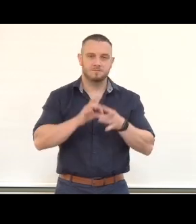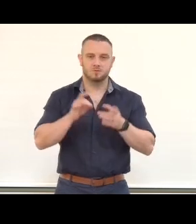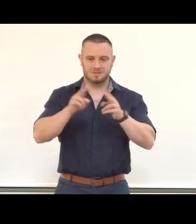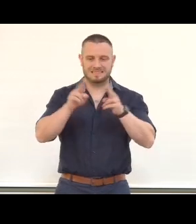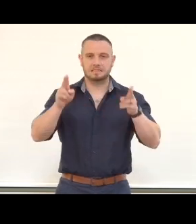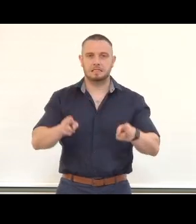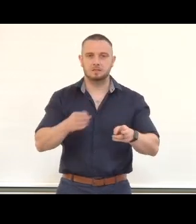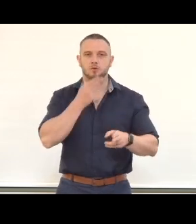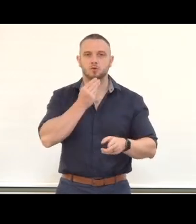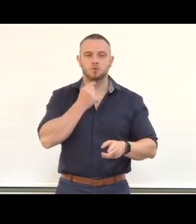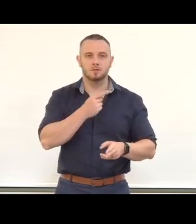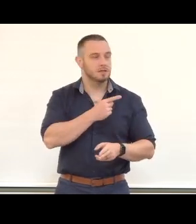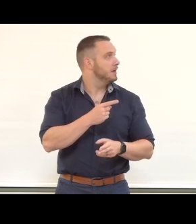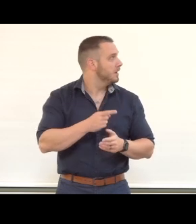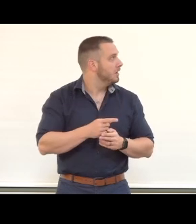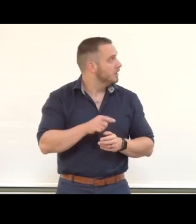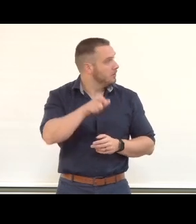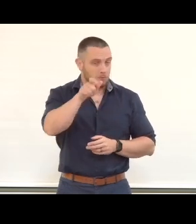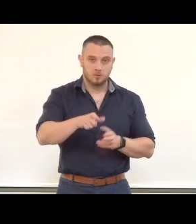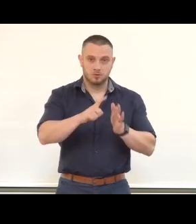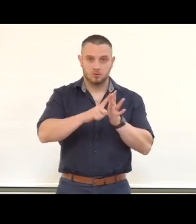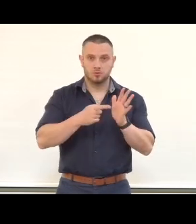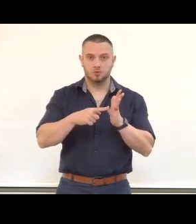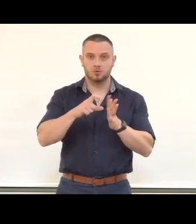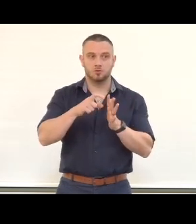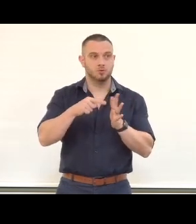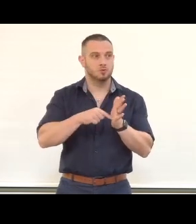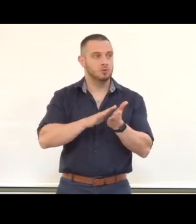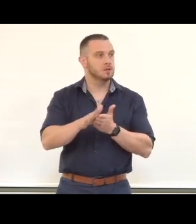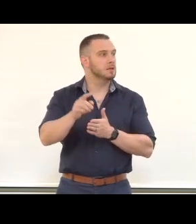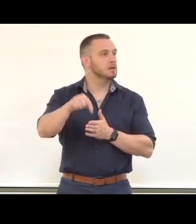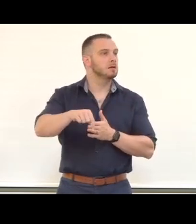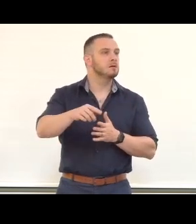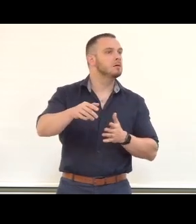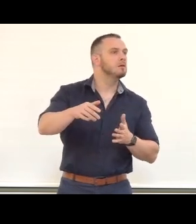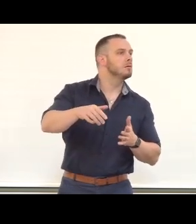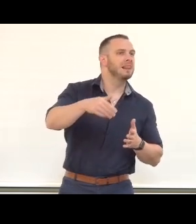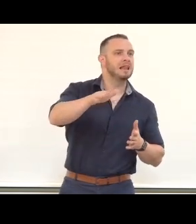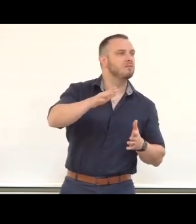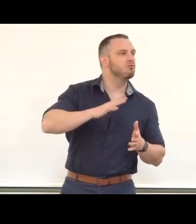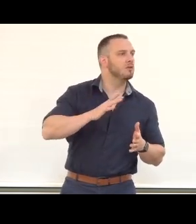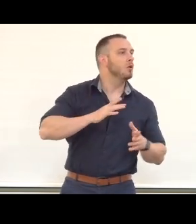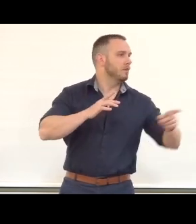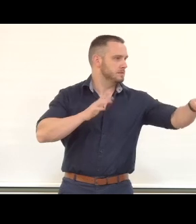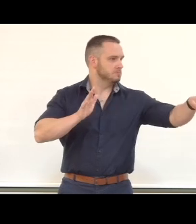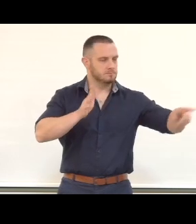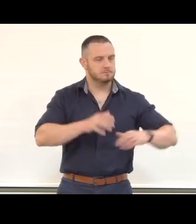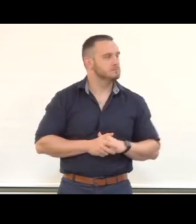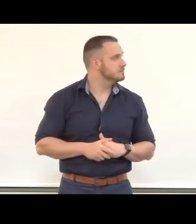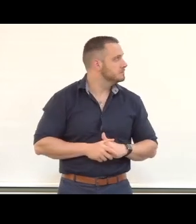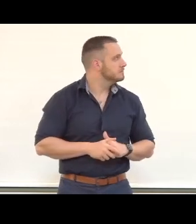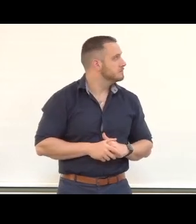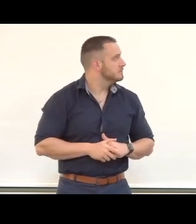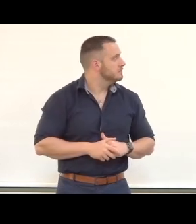carrying there. There's also Judith in the frame, who's also with us today, I think still. Or did she leave already? Ah, there she is. Also